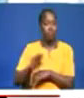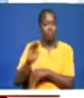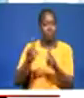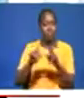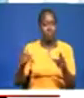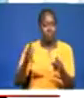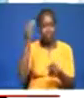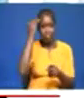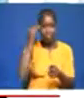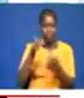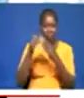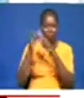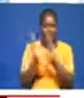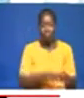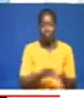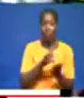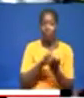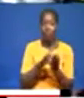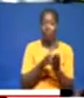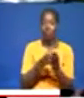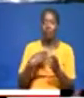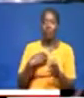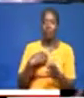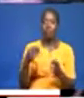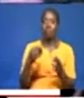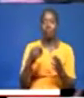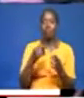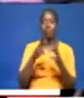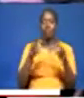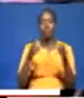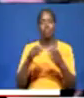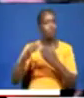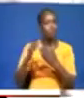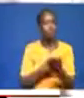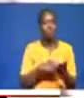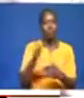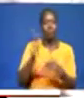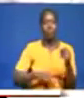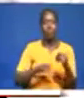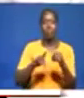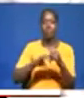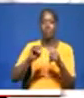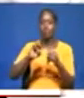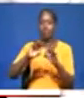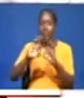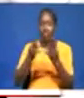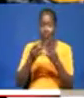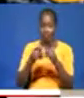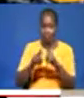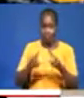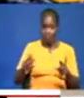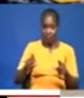Court has dismissed a case filed by a tycoon allegedly seeking to evict more than 600 families from a parcel of land